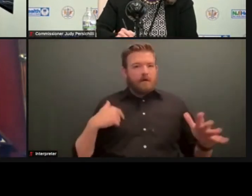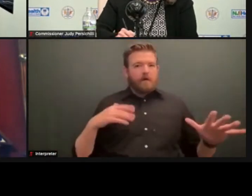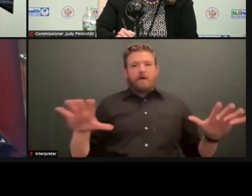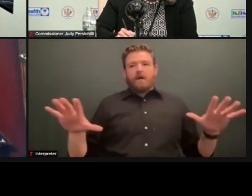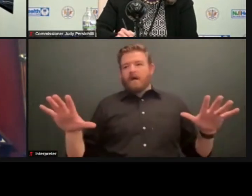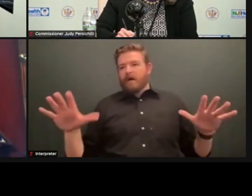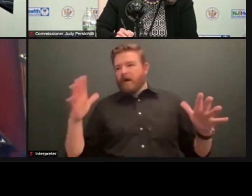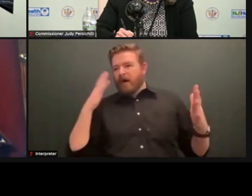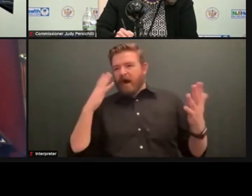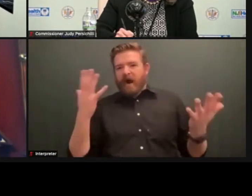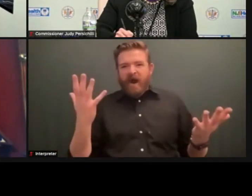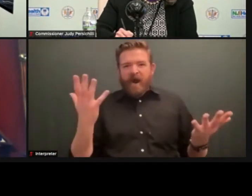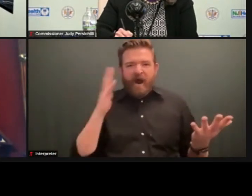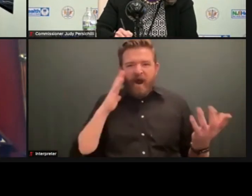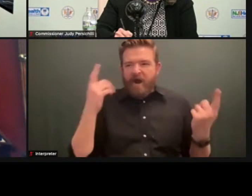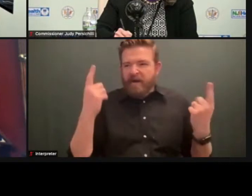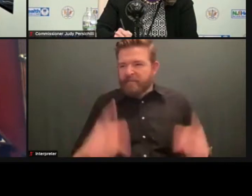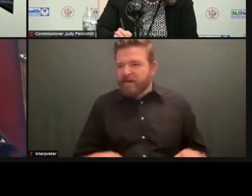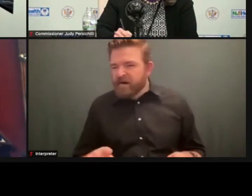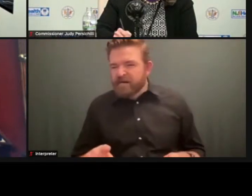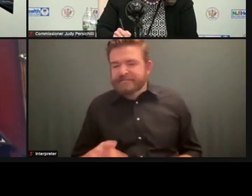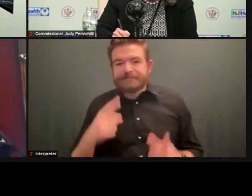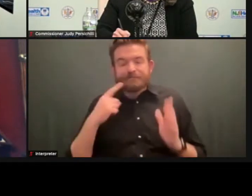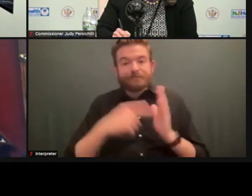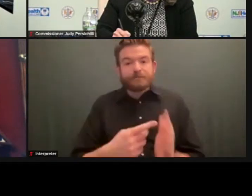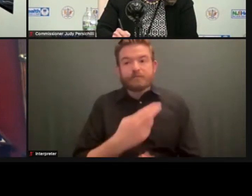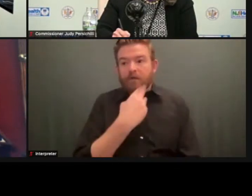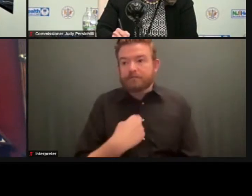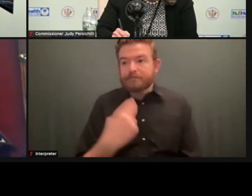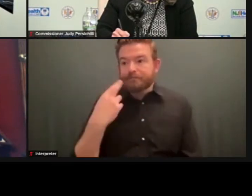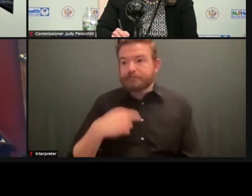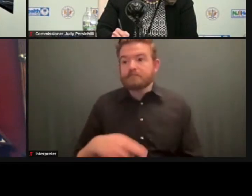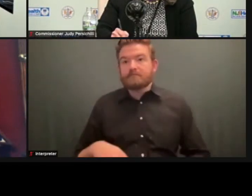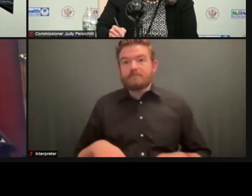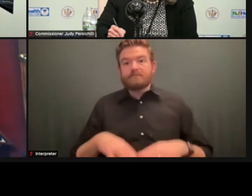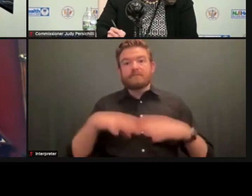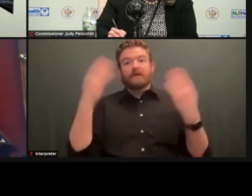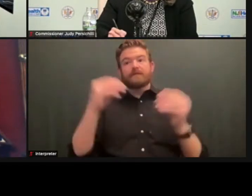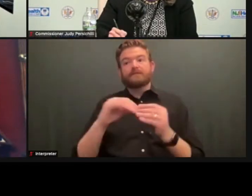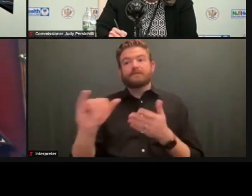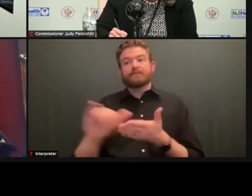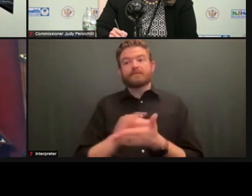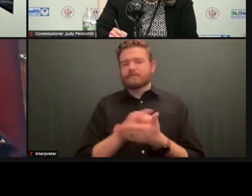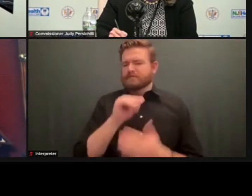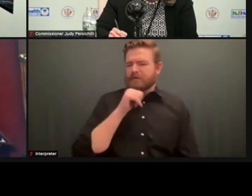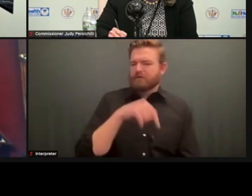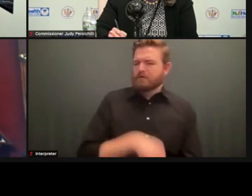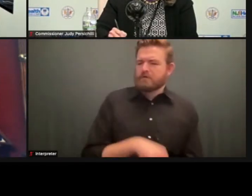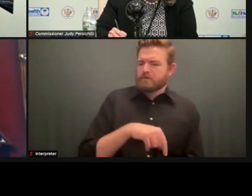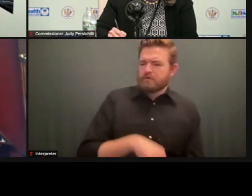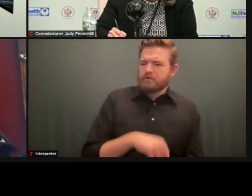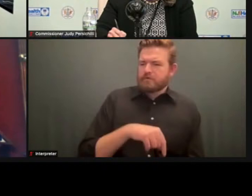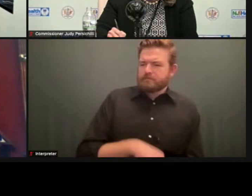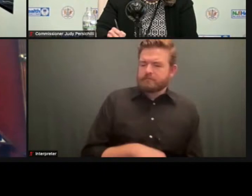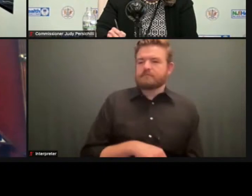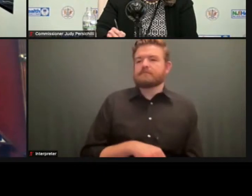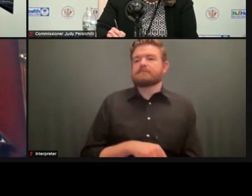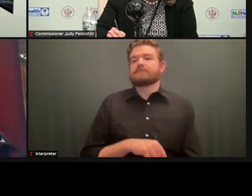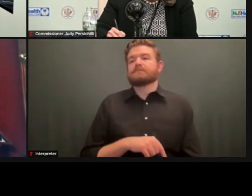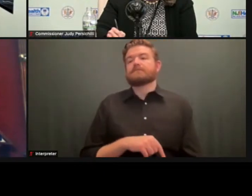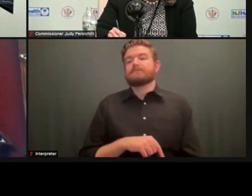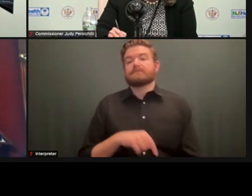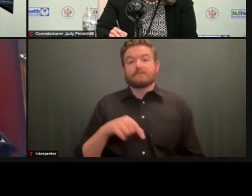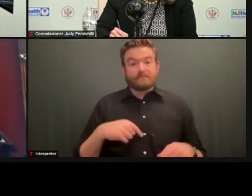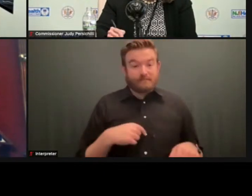words, if restaurants were open on one side of the Hudson versus the other, or in Essex County, but not in Hudson County, or you had